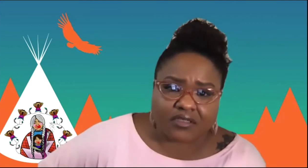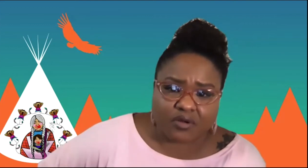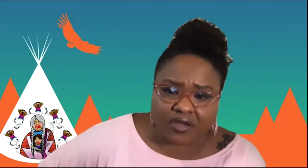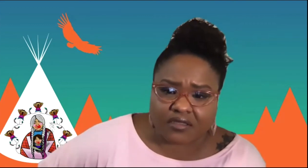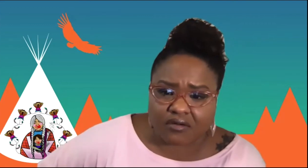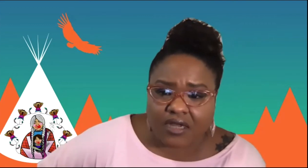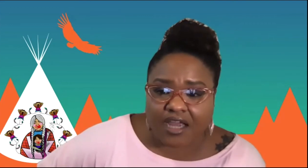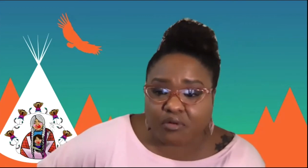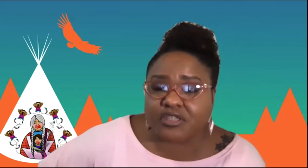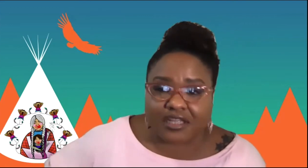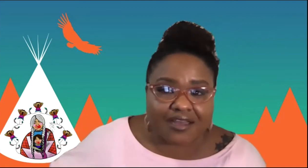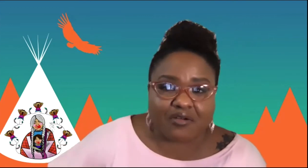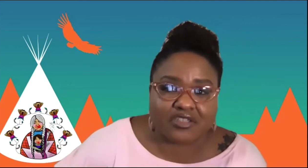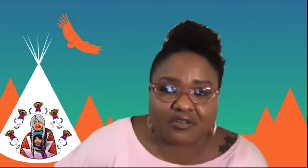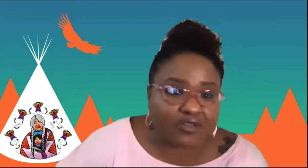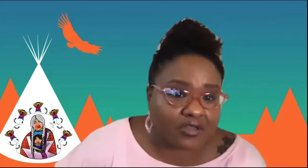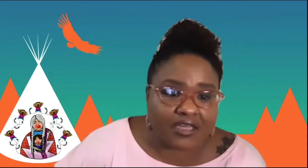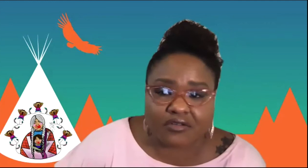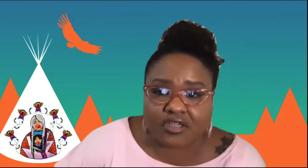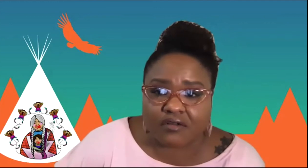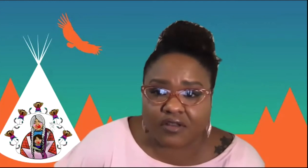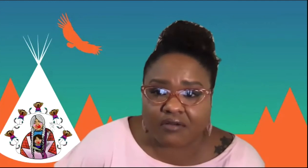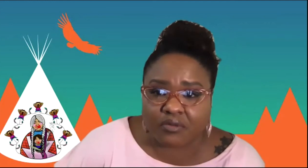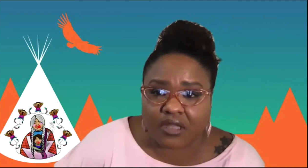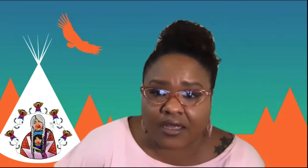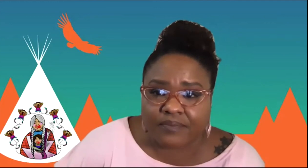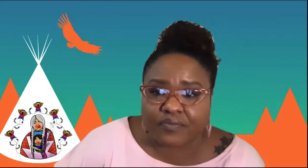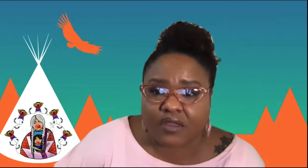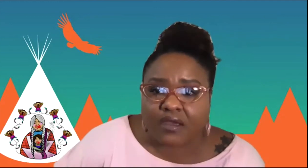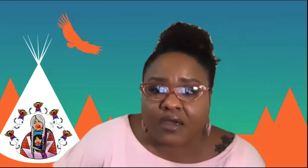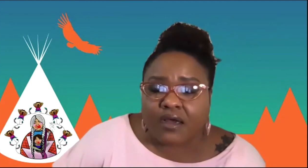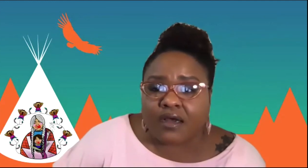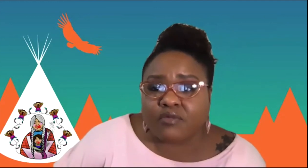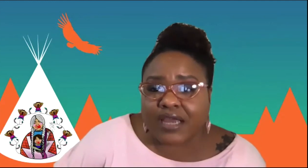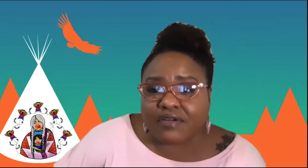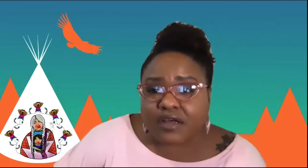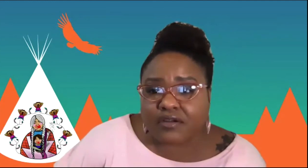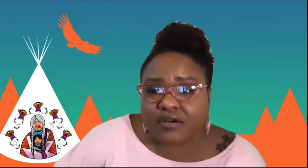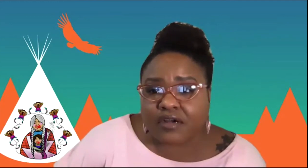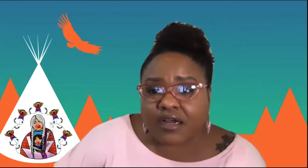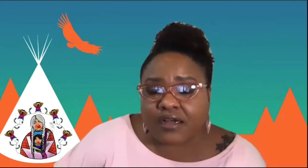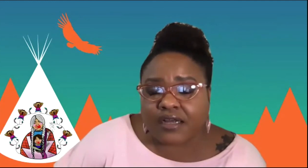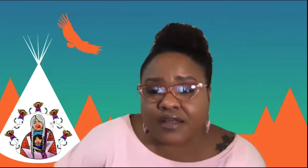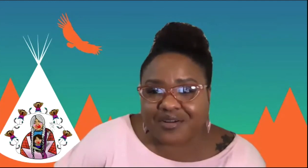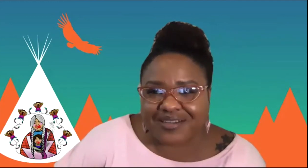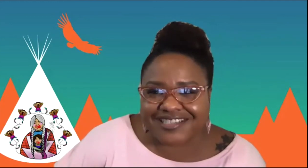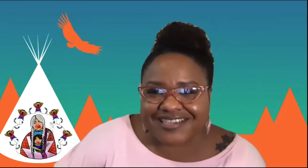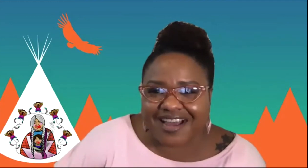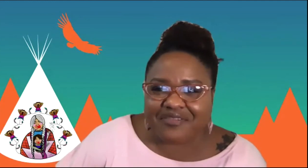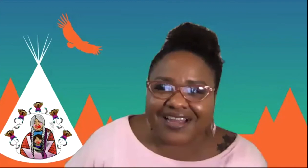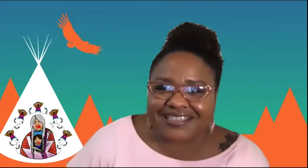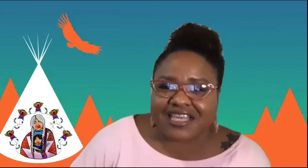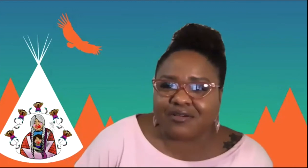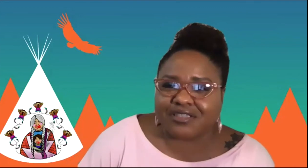their own experience. So I appreciate that question for sure. And thank you, Sheena, for that reply. We have another question.